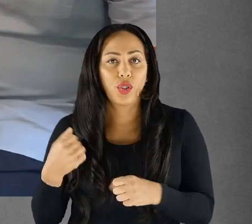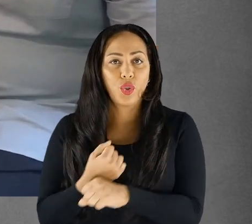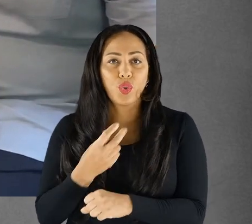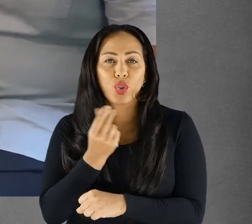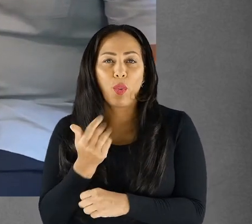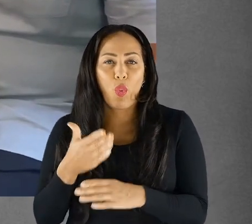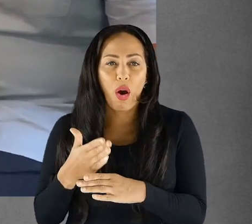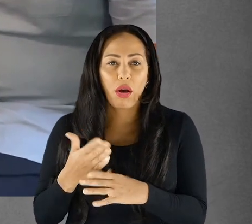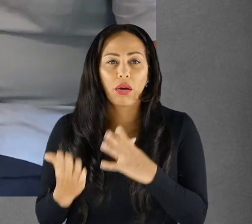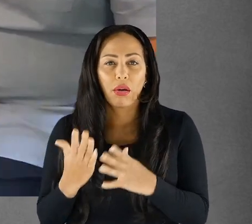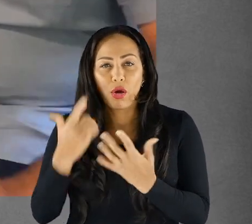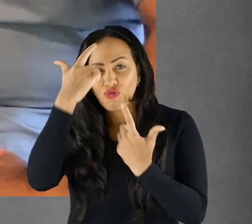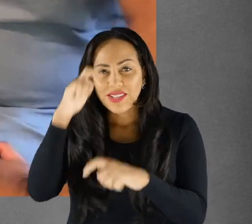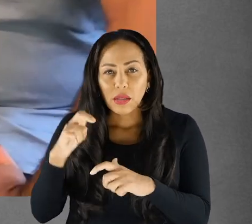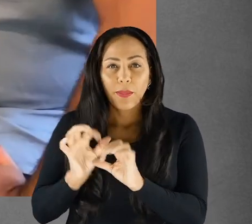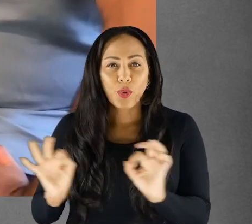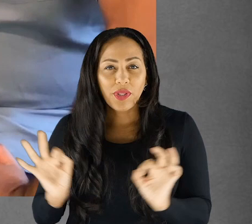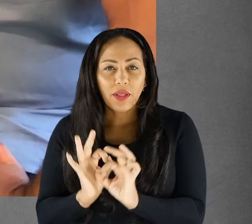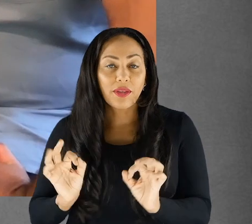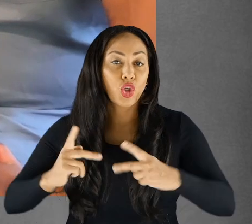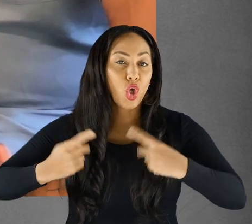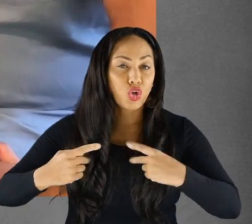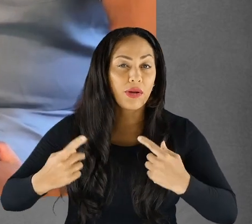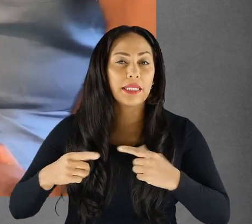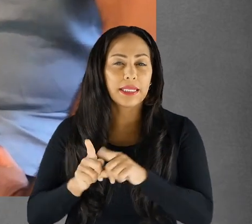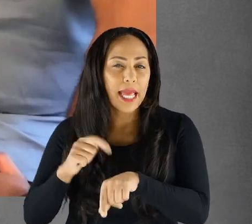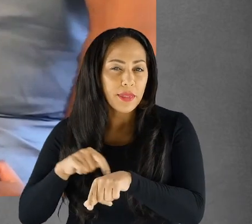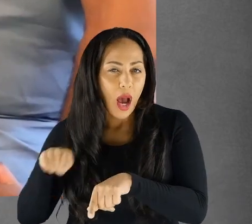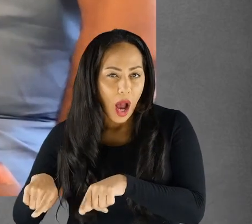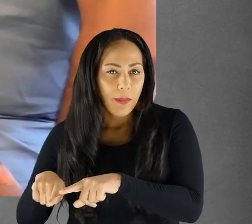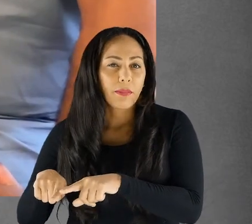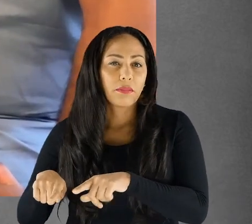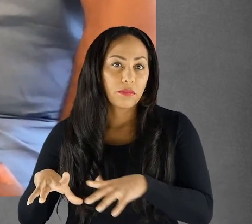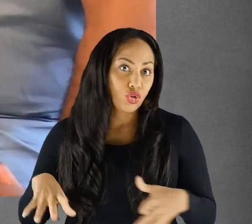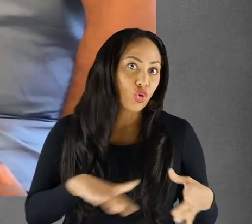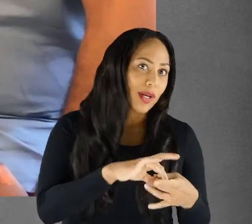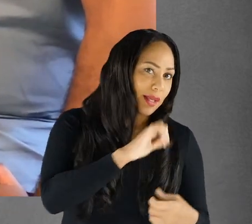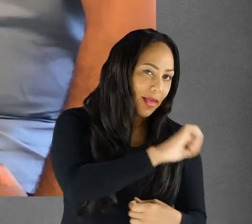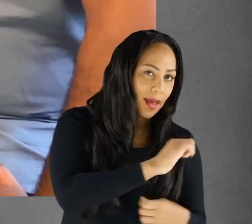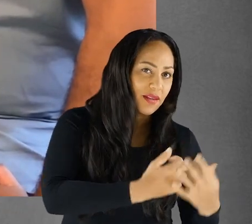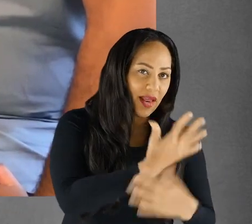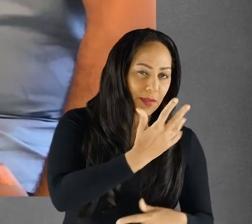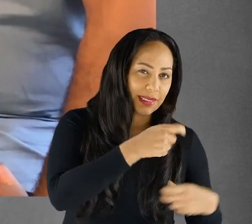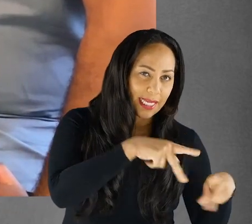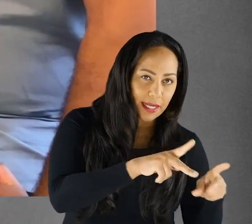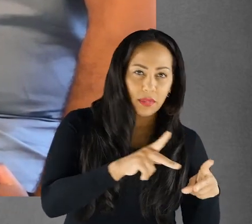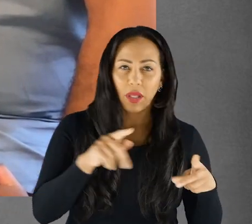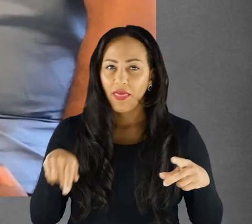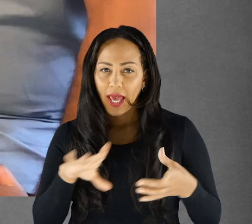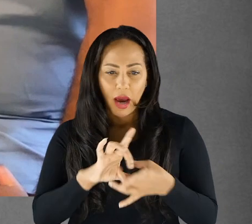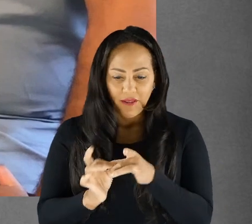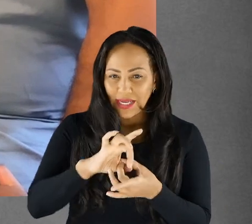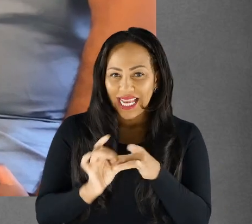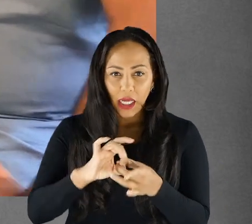work like as a resident musician in nurseries at the same time as joining their development scheme. So these things were in tandem, but it